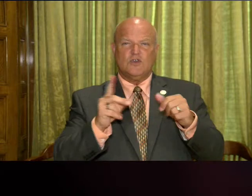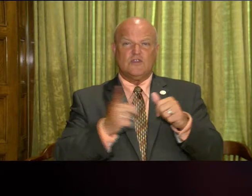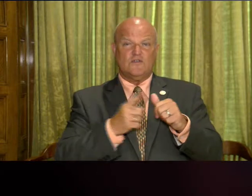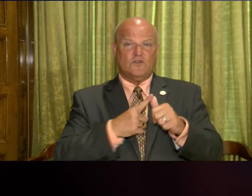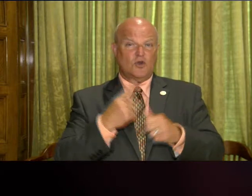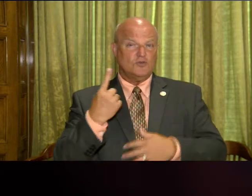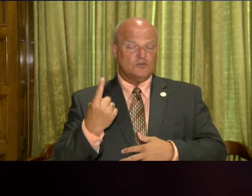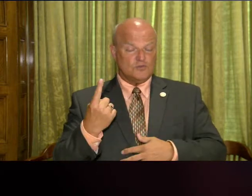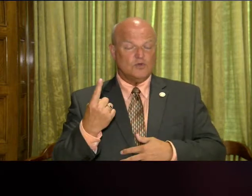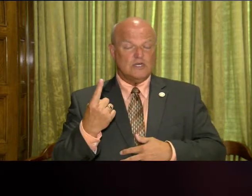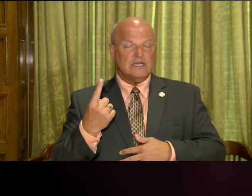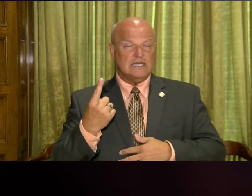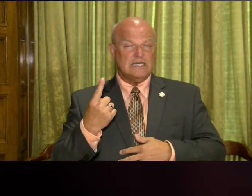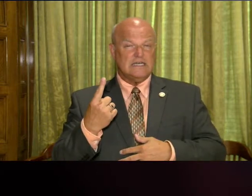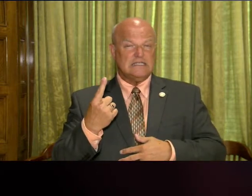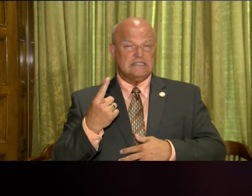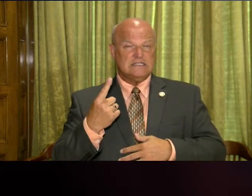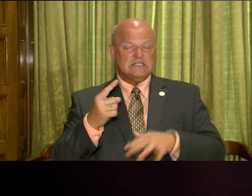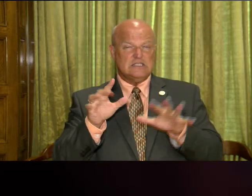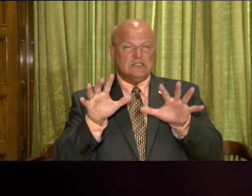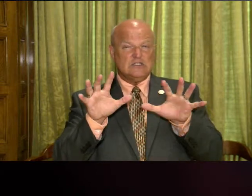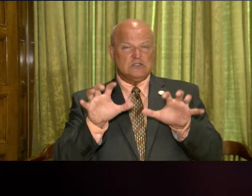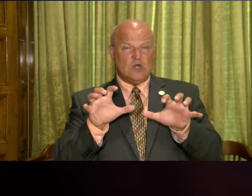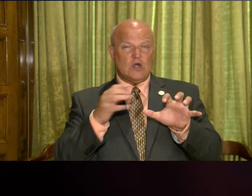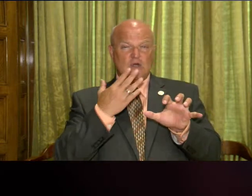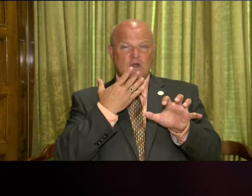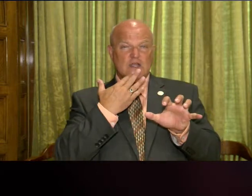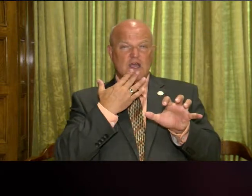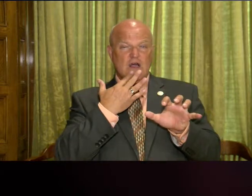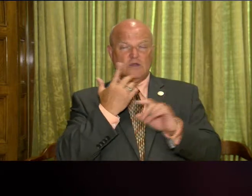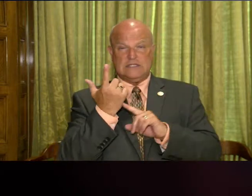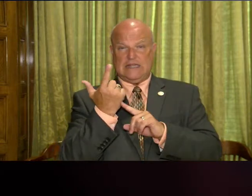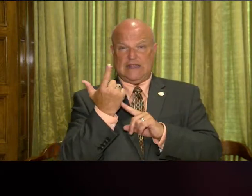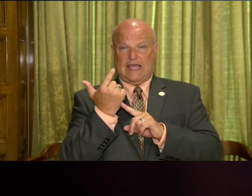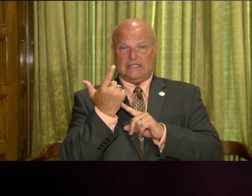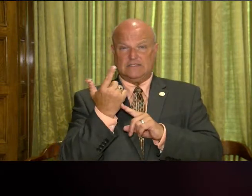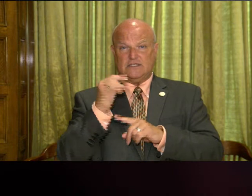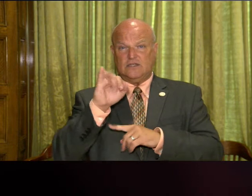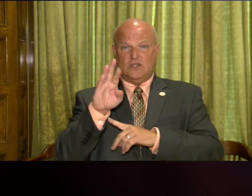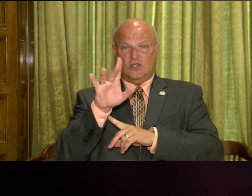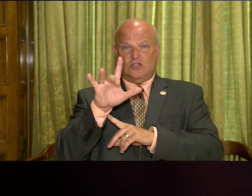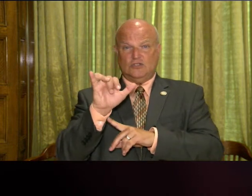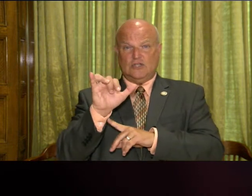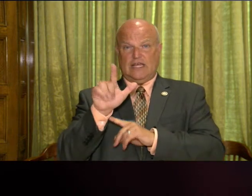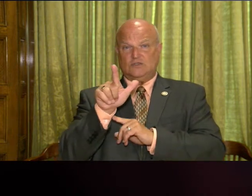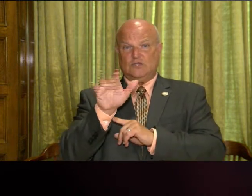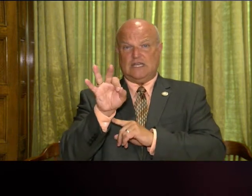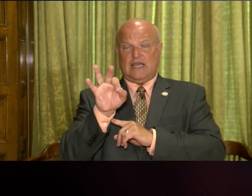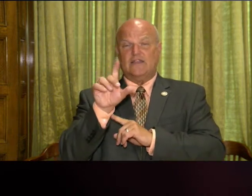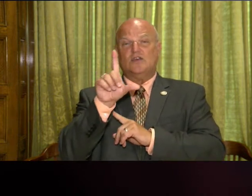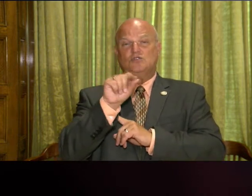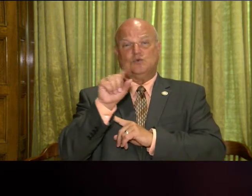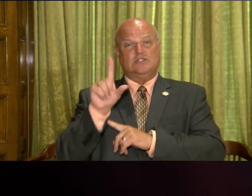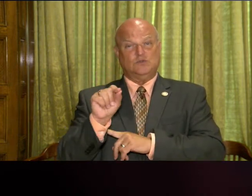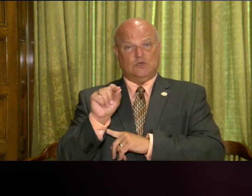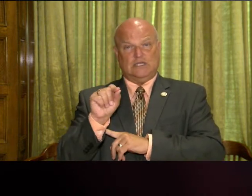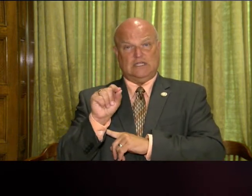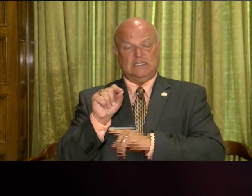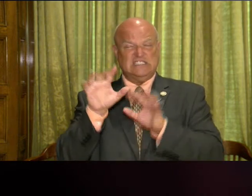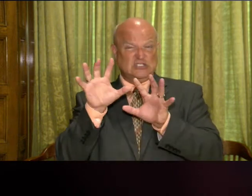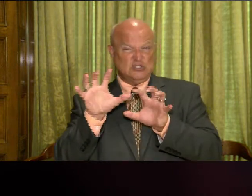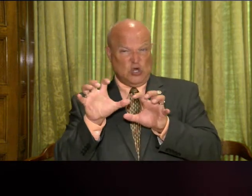one, and the darker color is last year, July 29th of 2020 is the darker